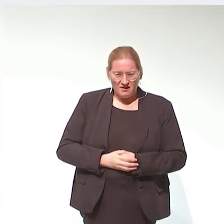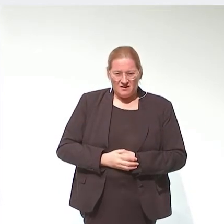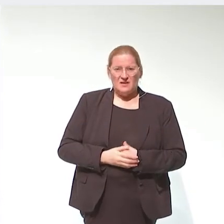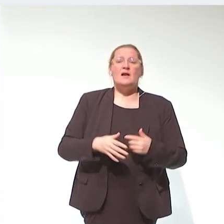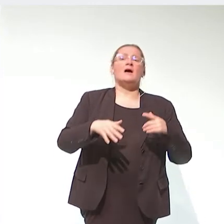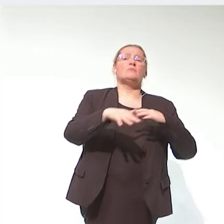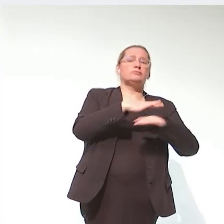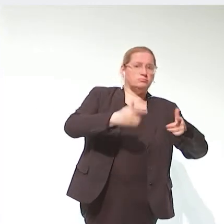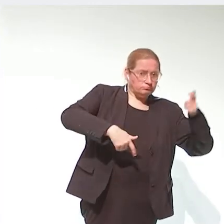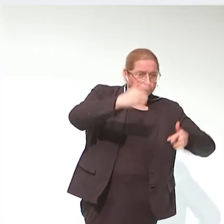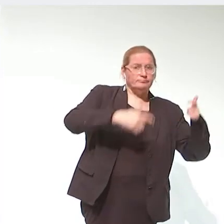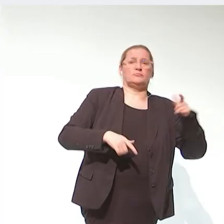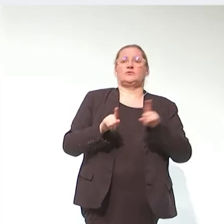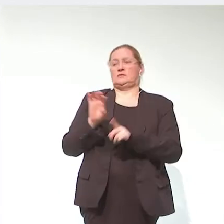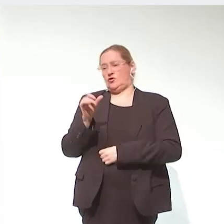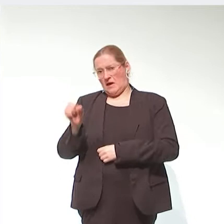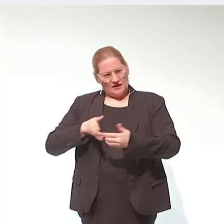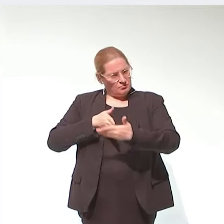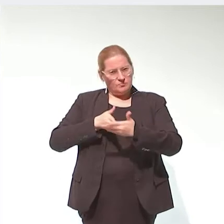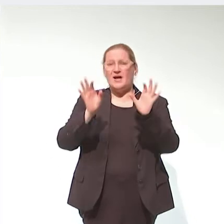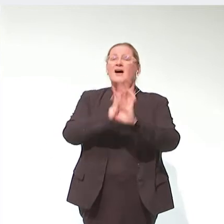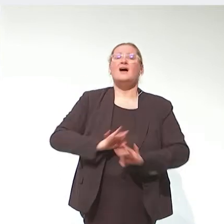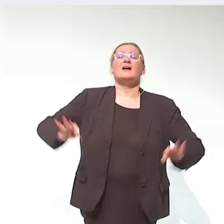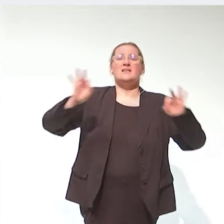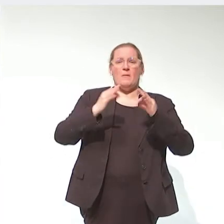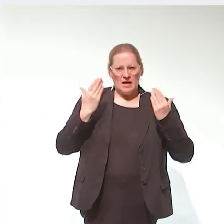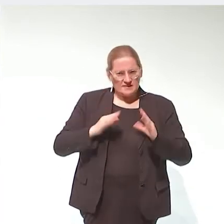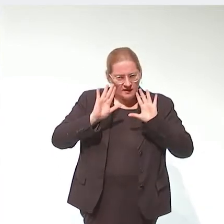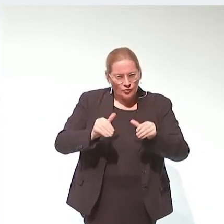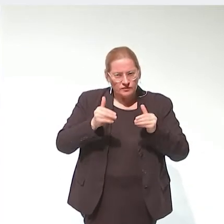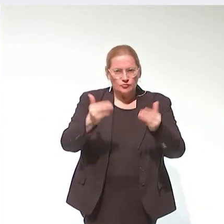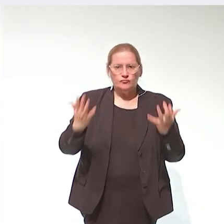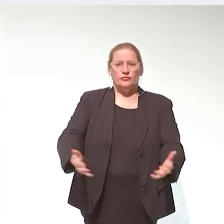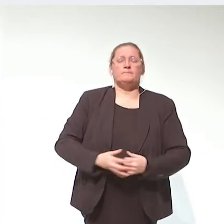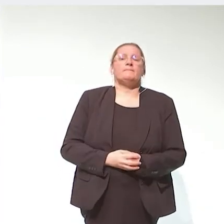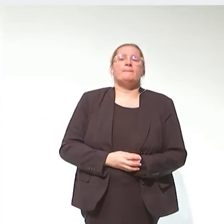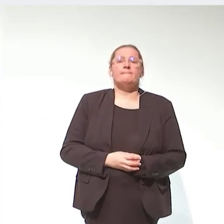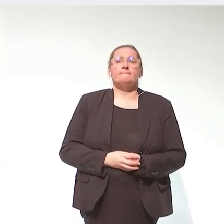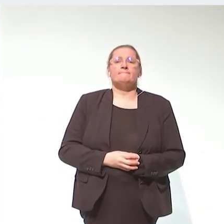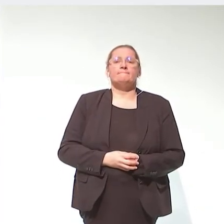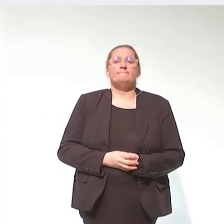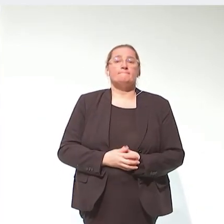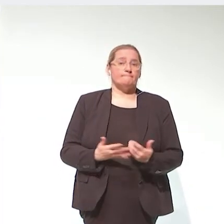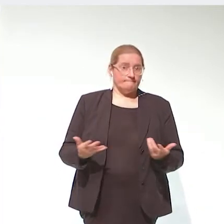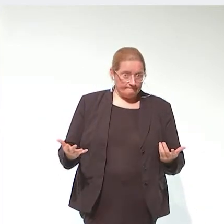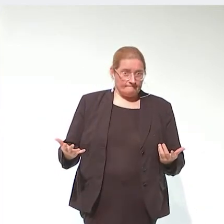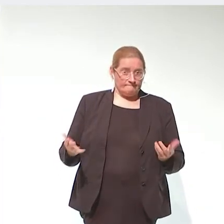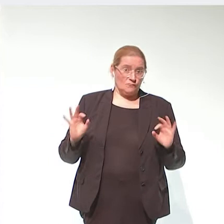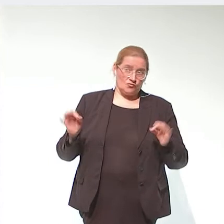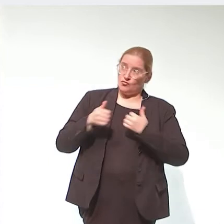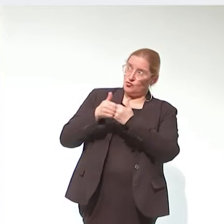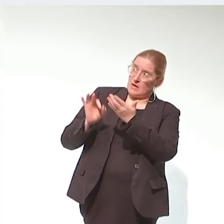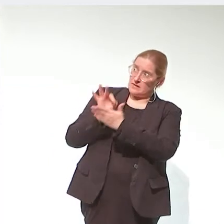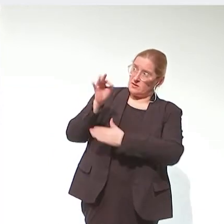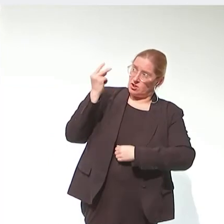continue building on this in line with what the European Disability Strategy emphasizes. When it comes to virtual environments mentioned in the